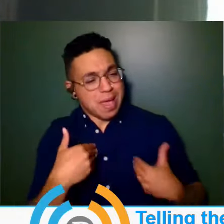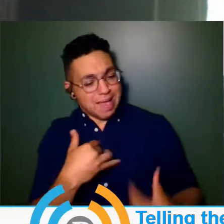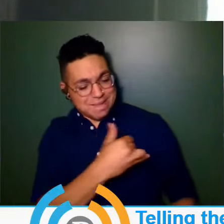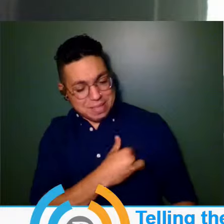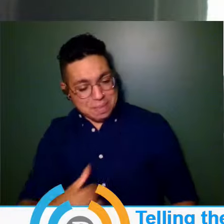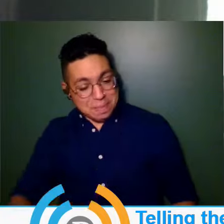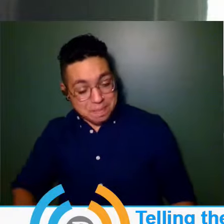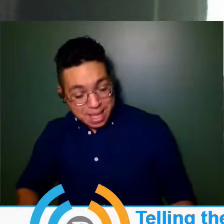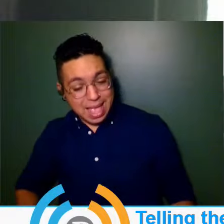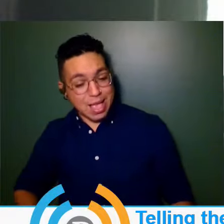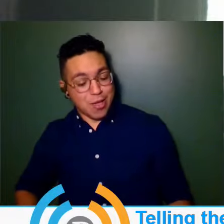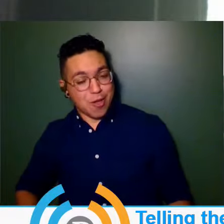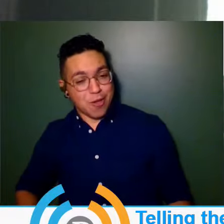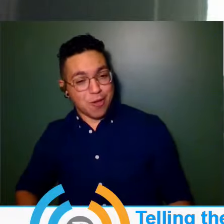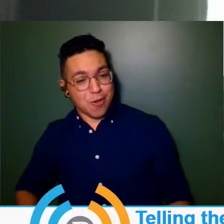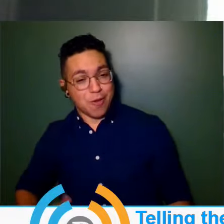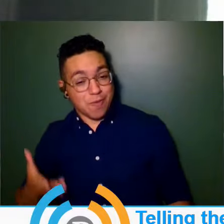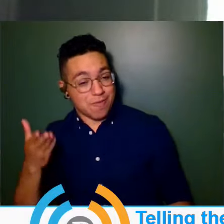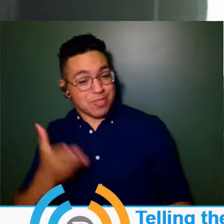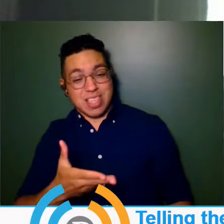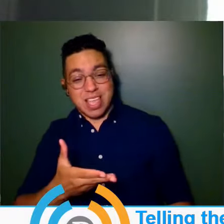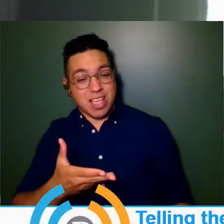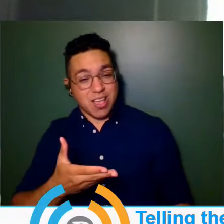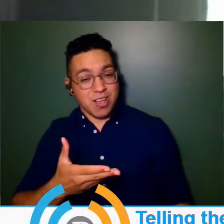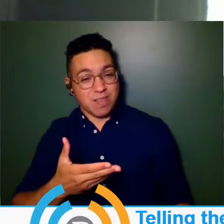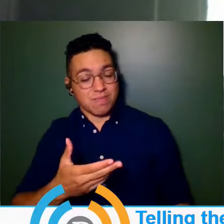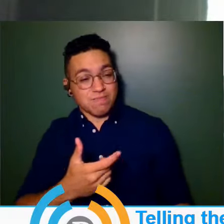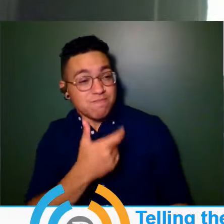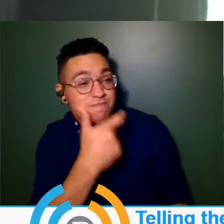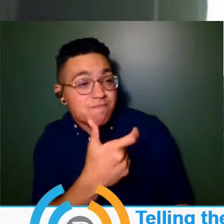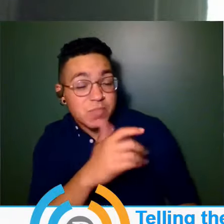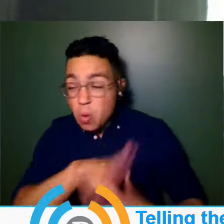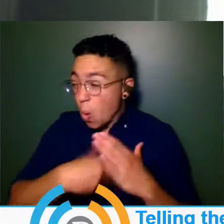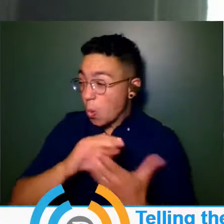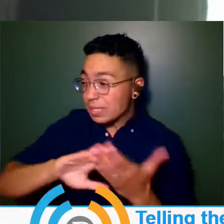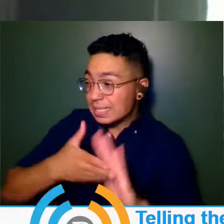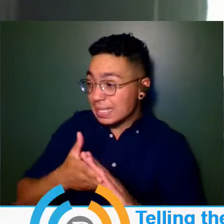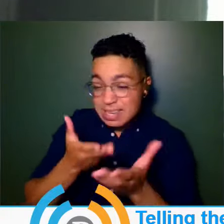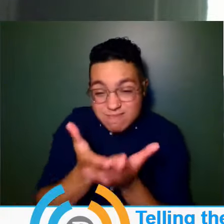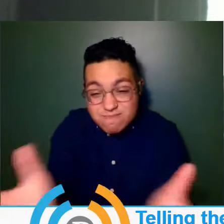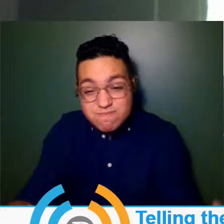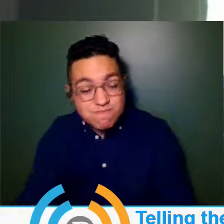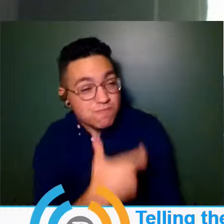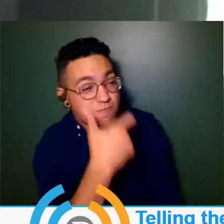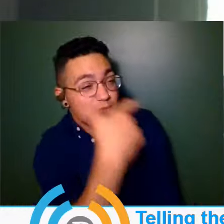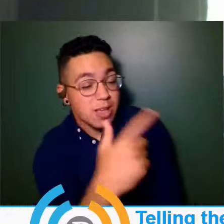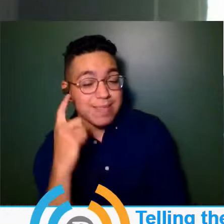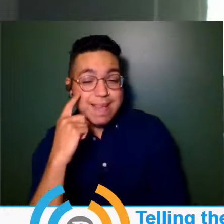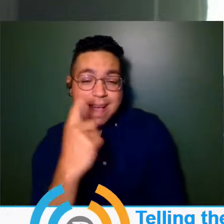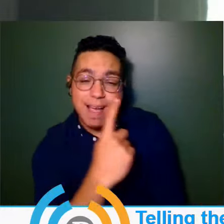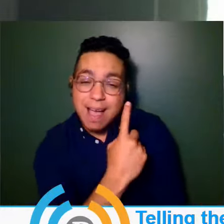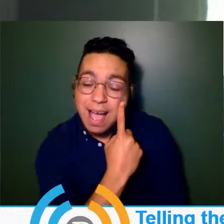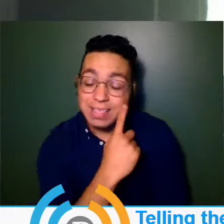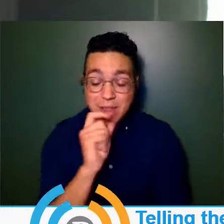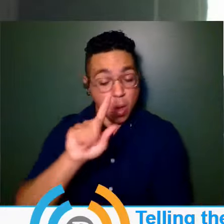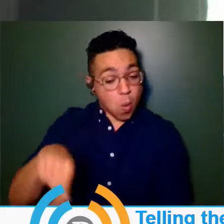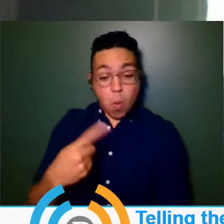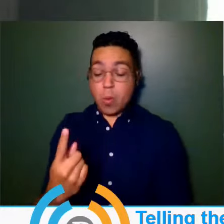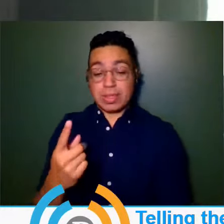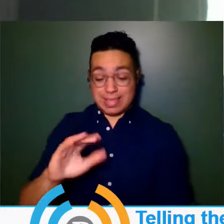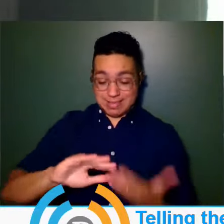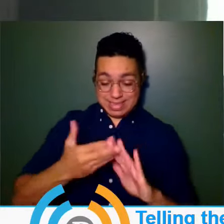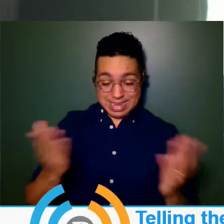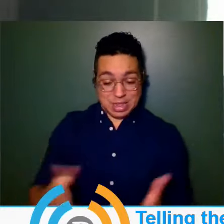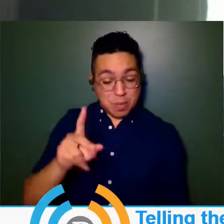on his feet. You have the entire city before you. You have the eyes of not only the city, but